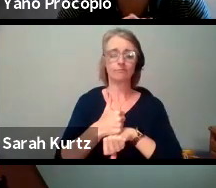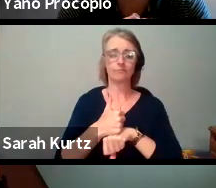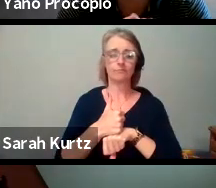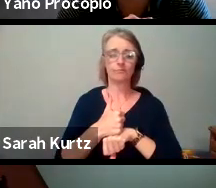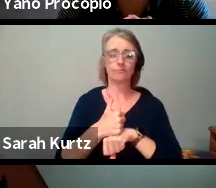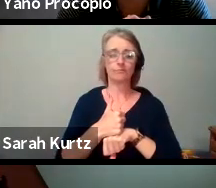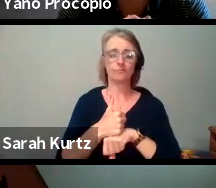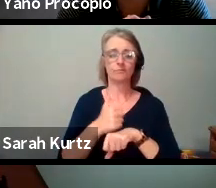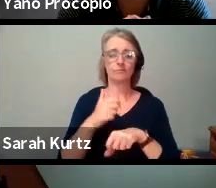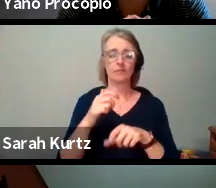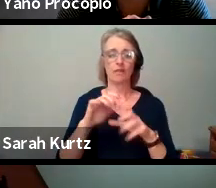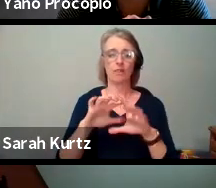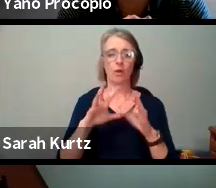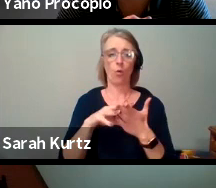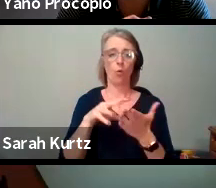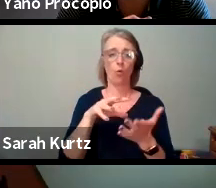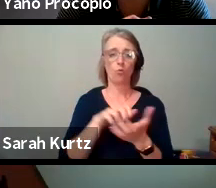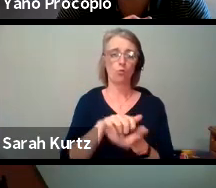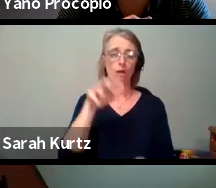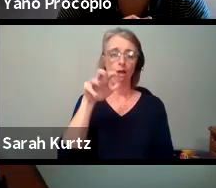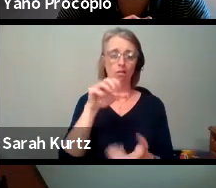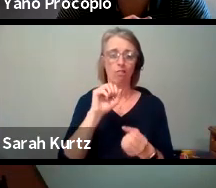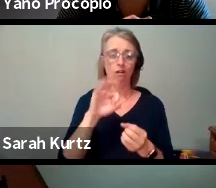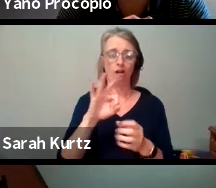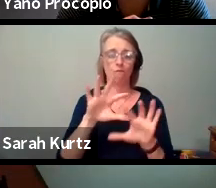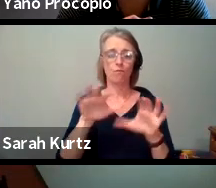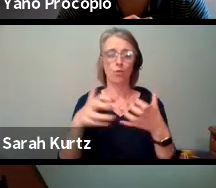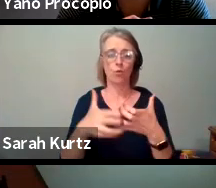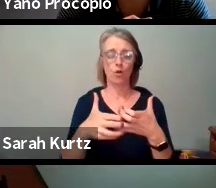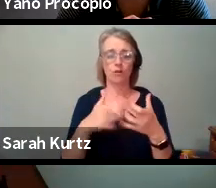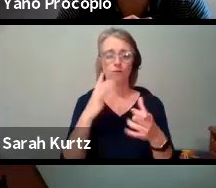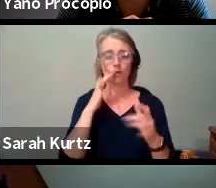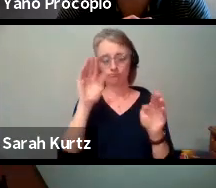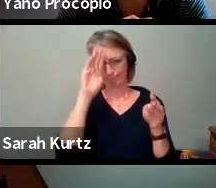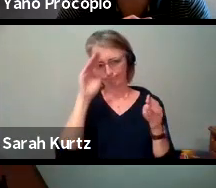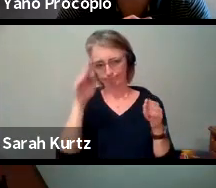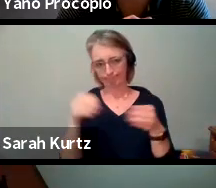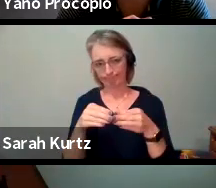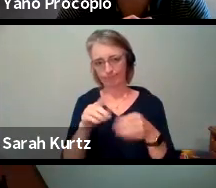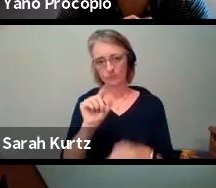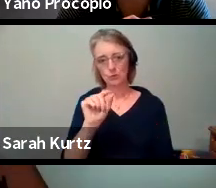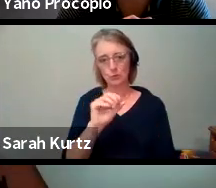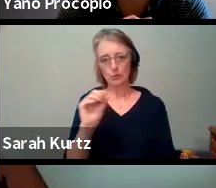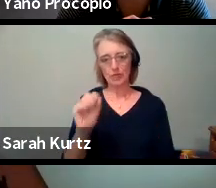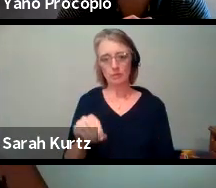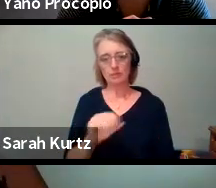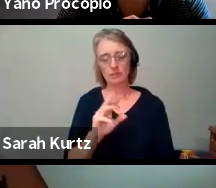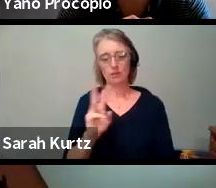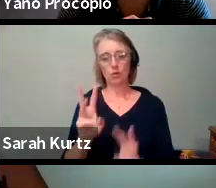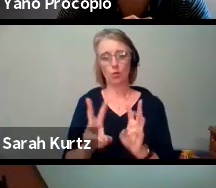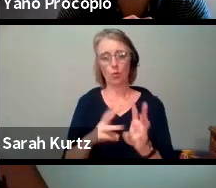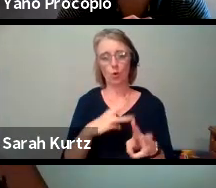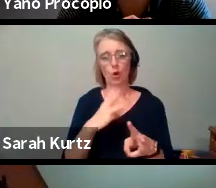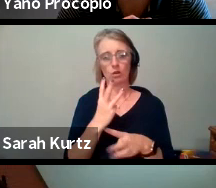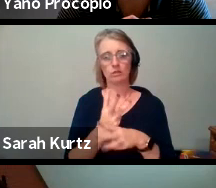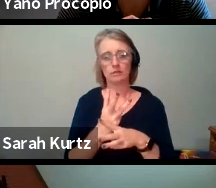wealth of the world for the concentrated 20% of the world's